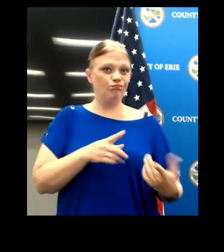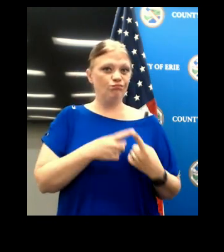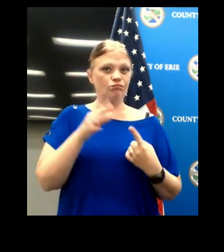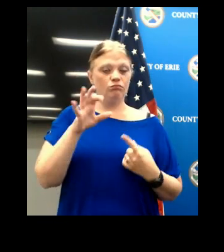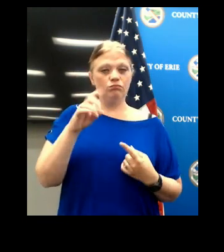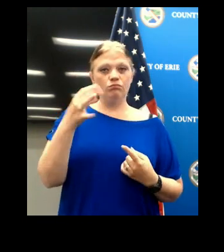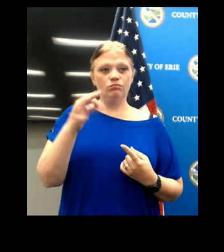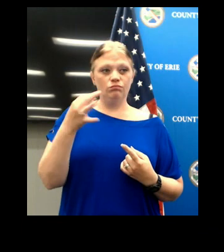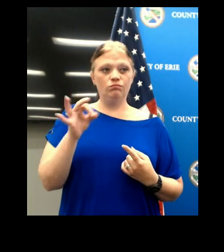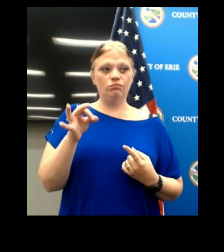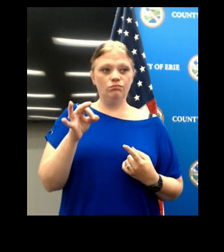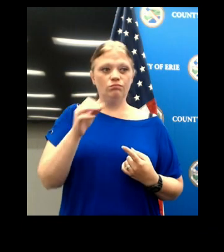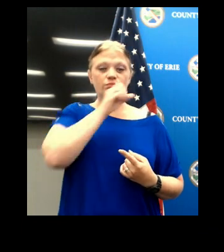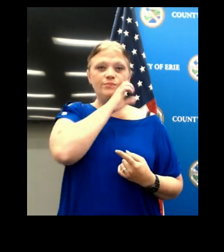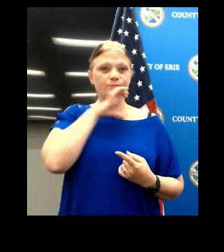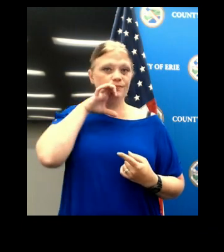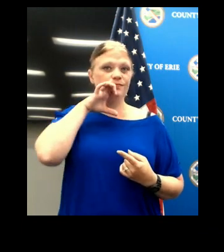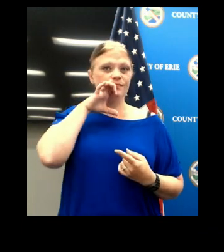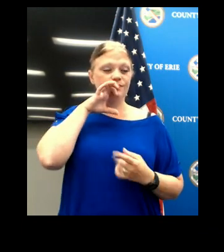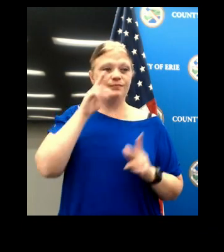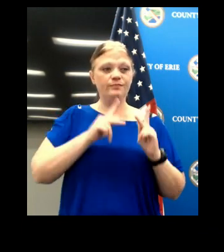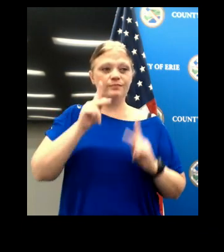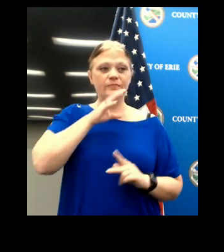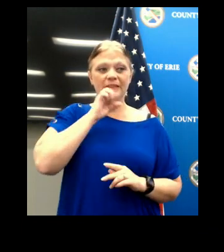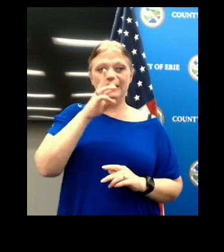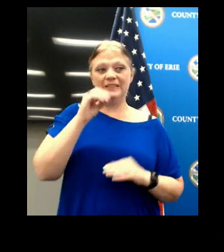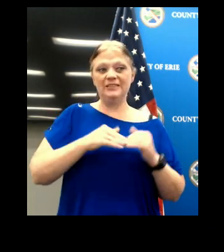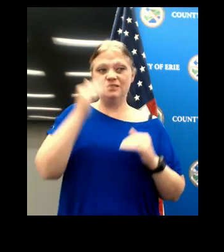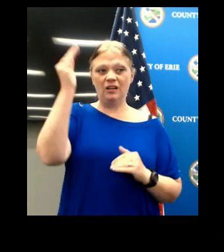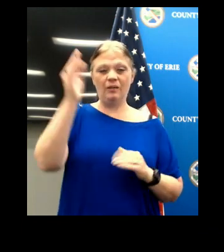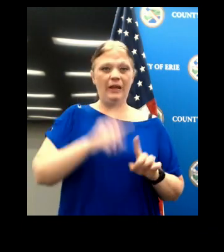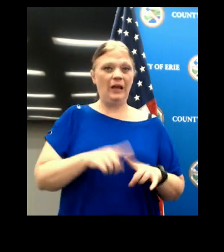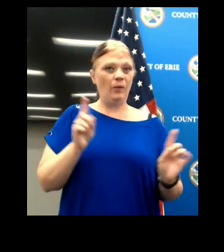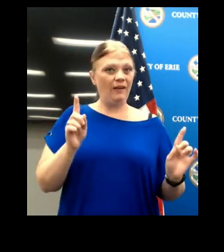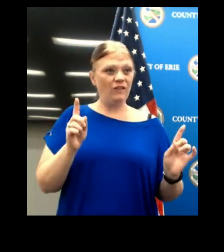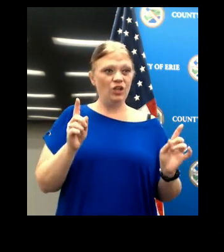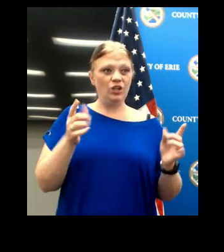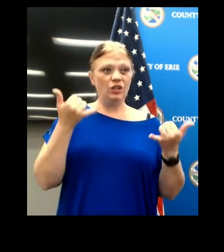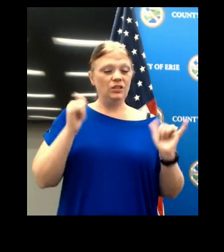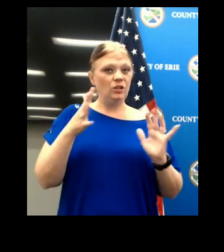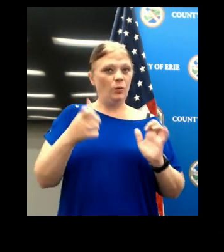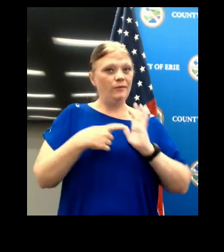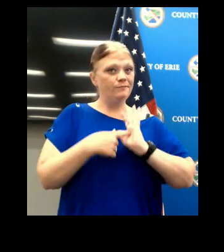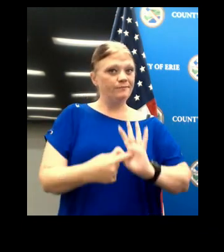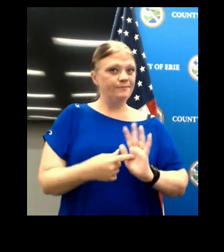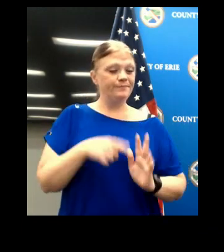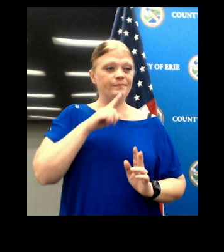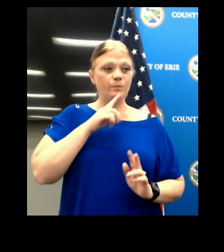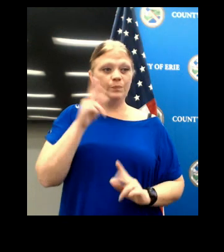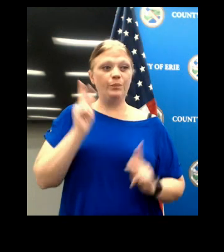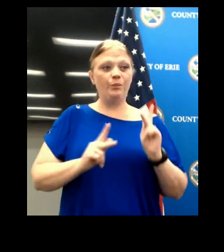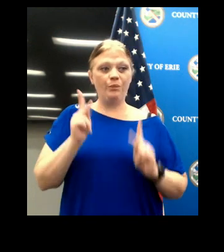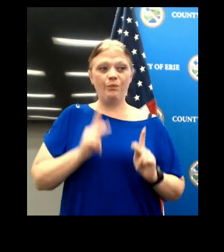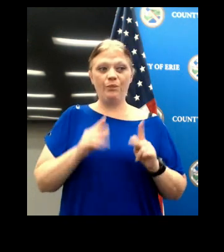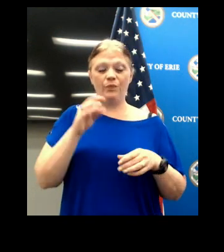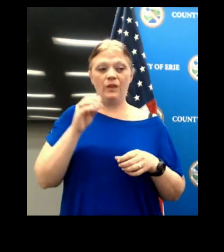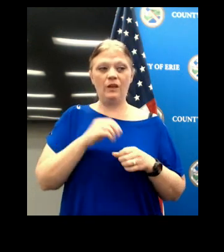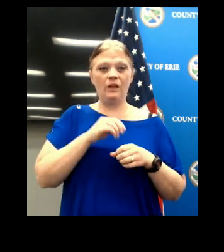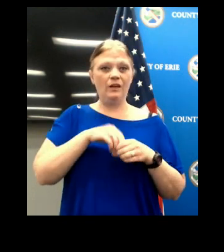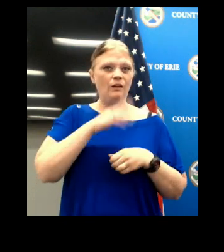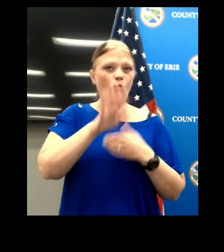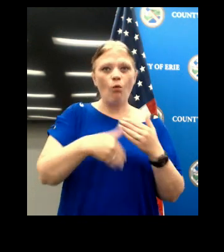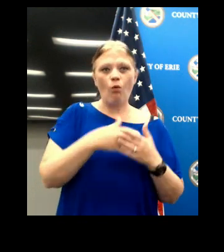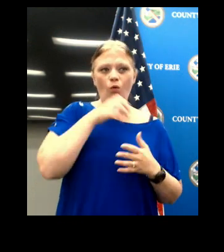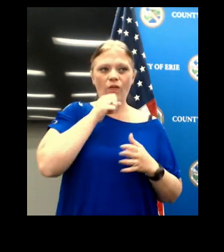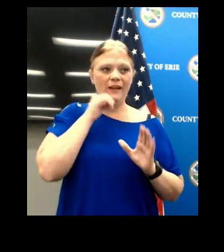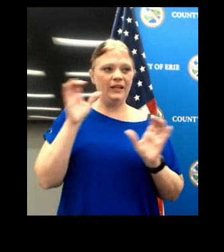COVID-19 have been our seniors, people 60 or up. However, I just still want to point out that there are people in all the different age